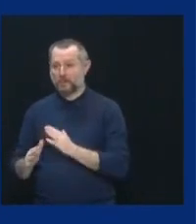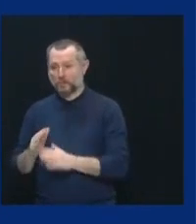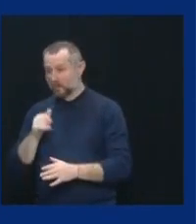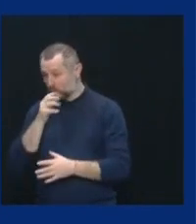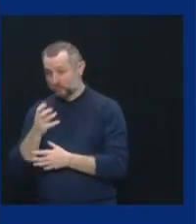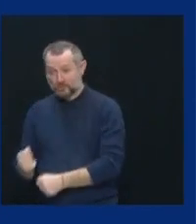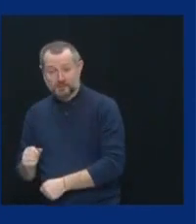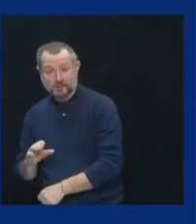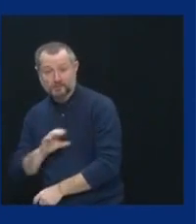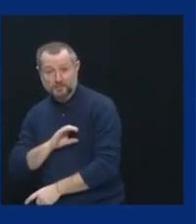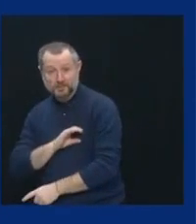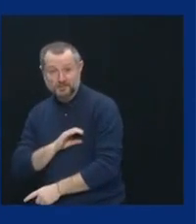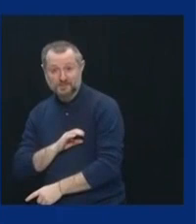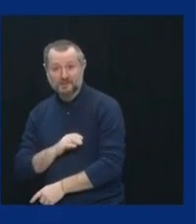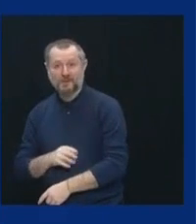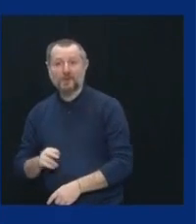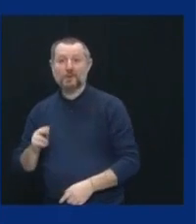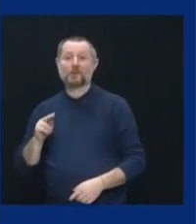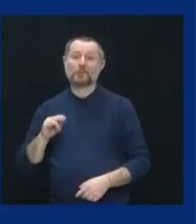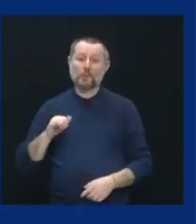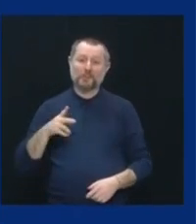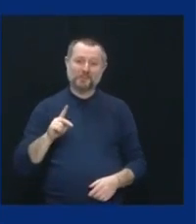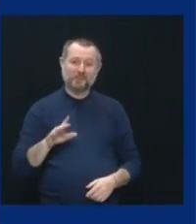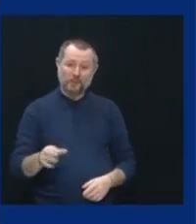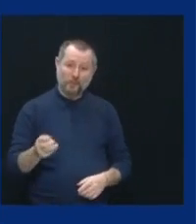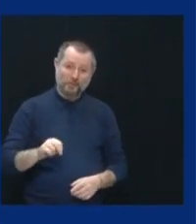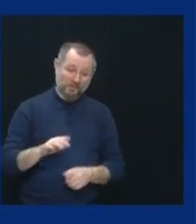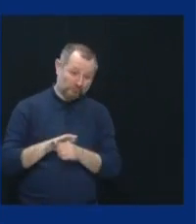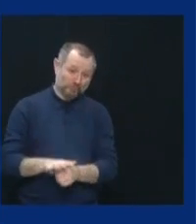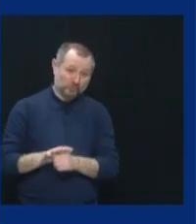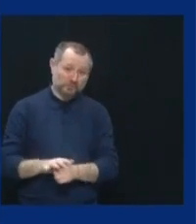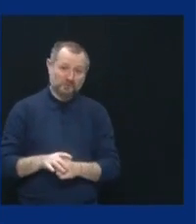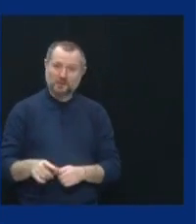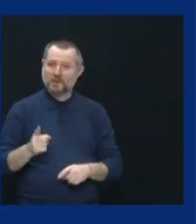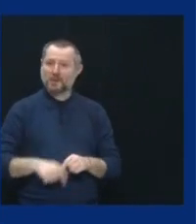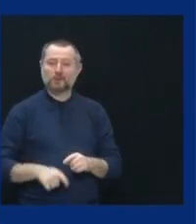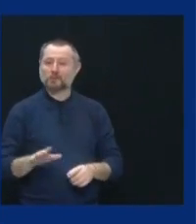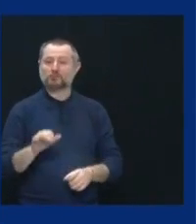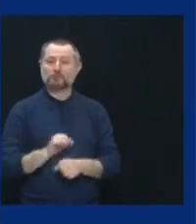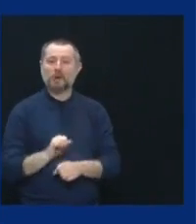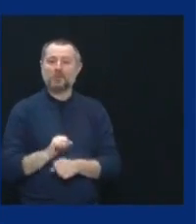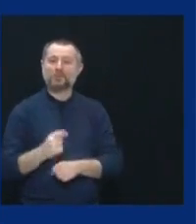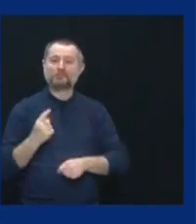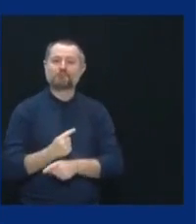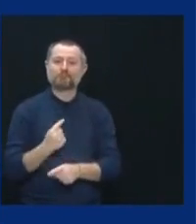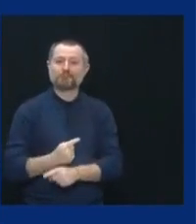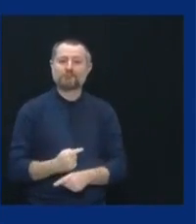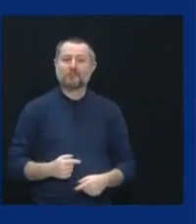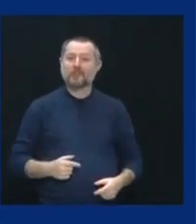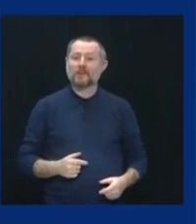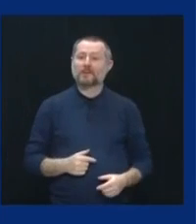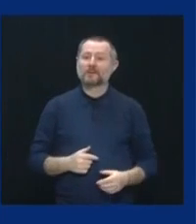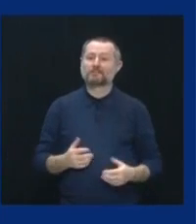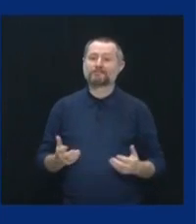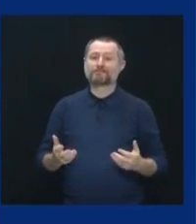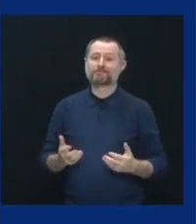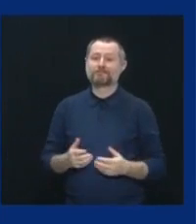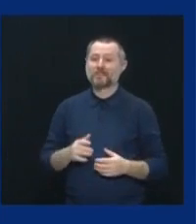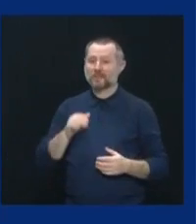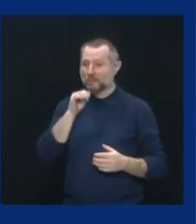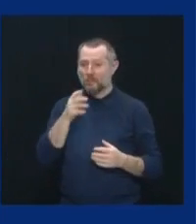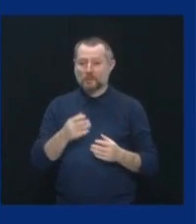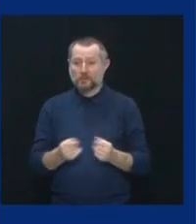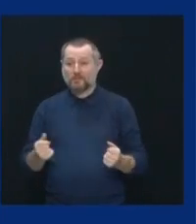police. You have NYPD tension where they feel they can't do their job. That's not going to work until